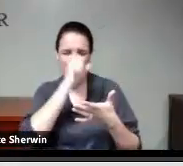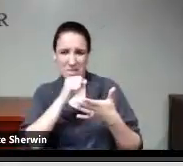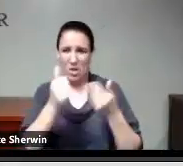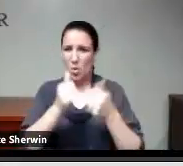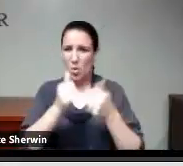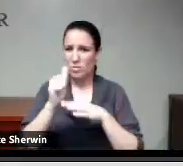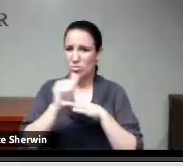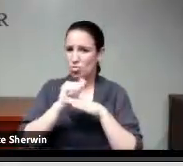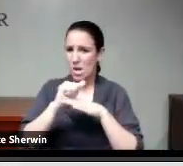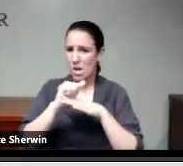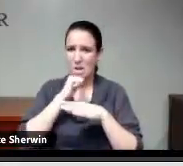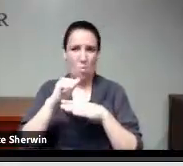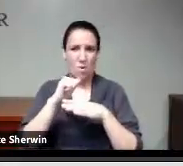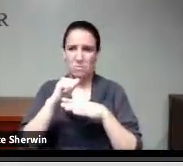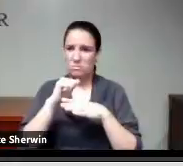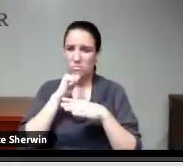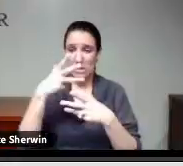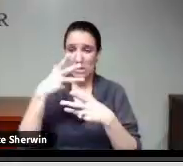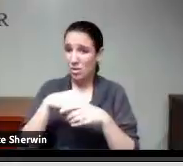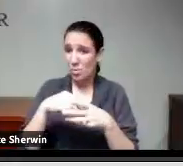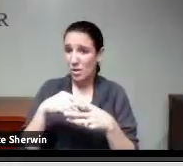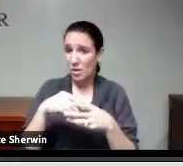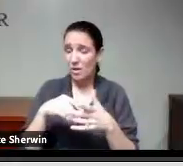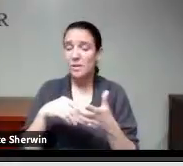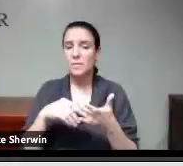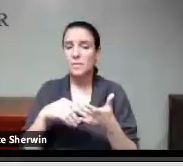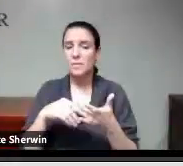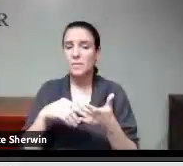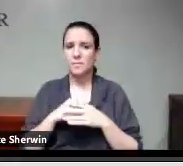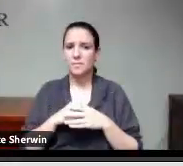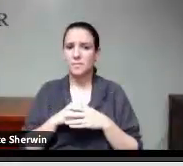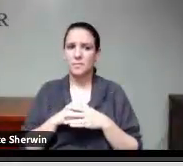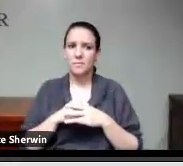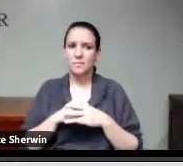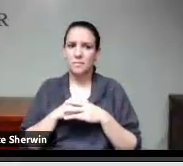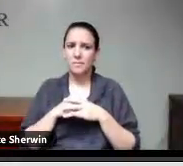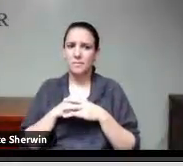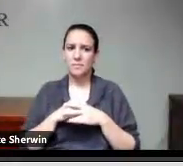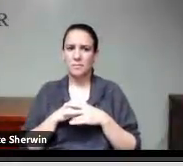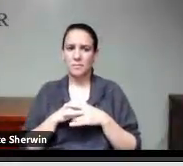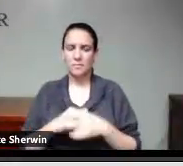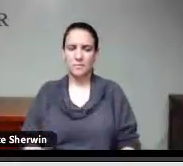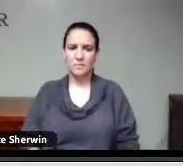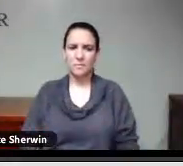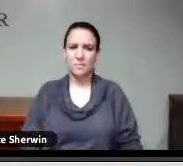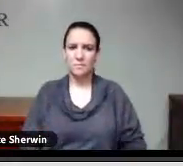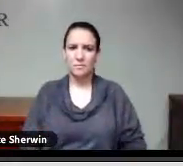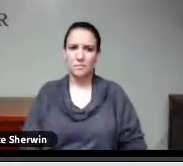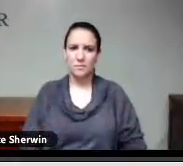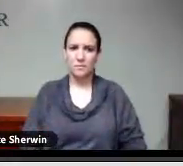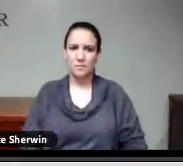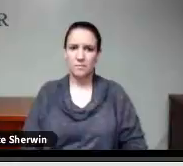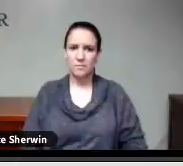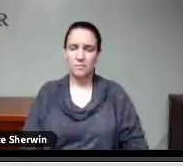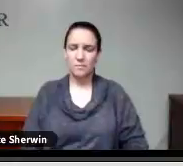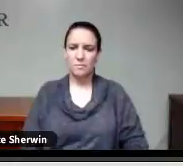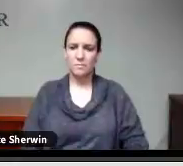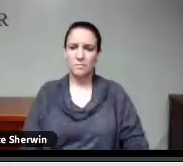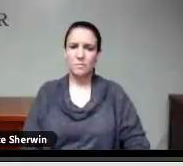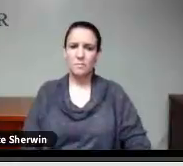asks people what worked, but also what didn't work, so that weaknesses could be used to enhance the design and development in the